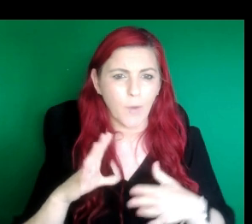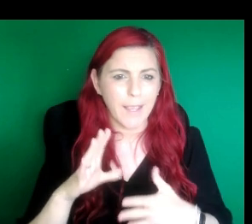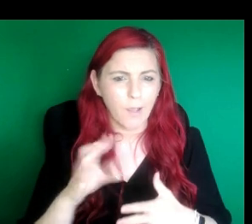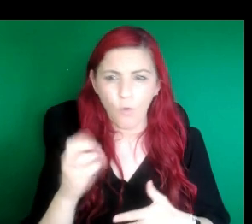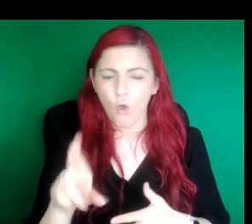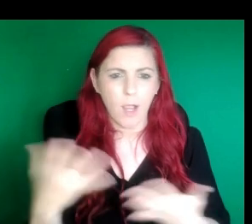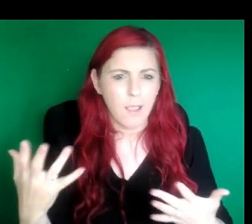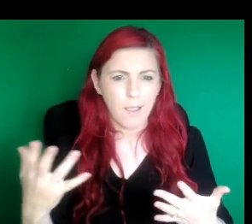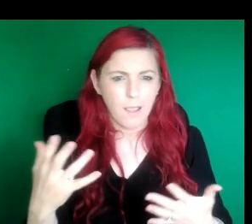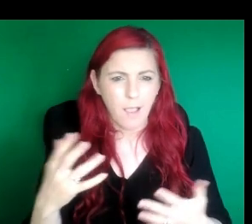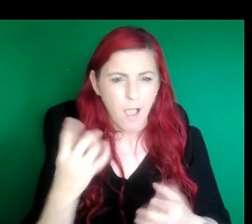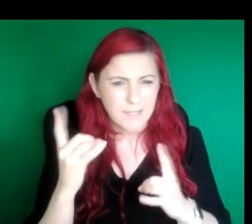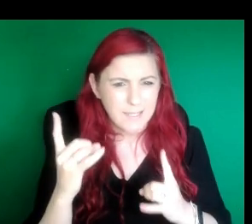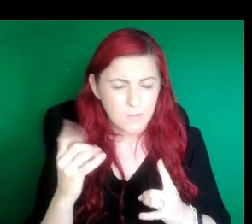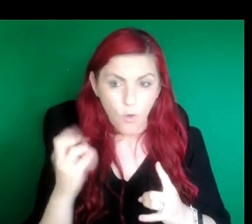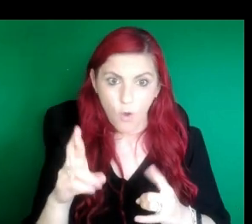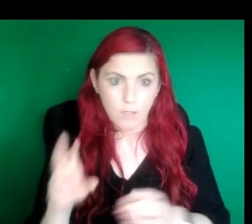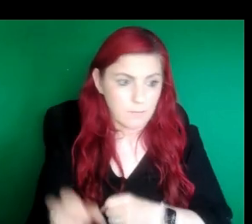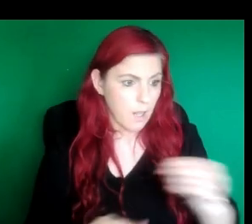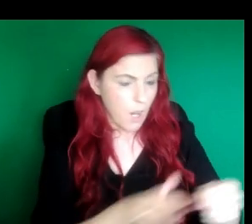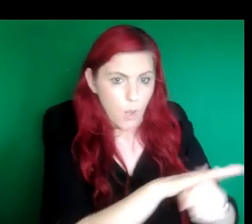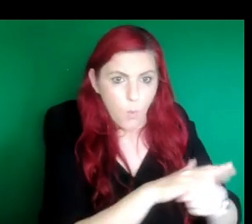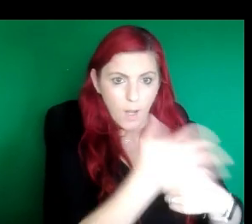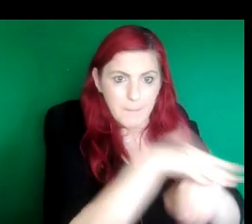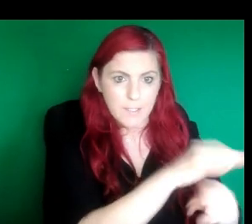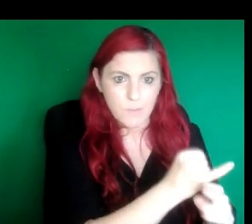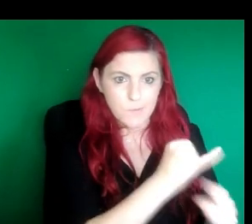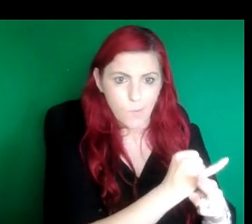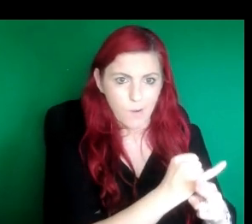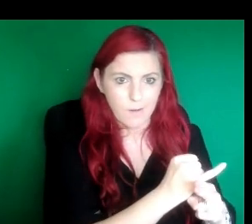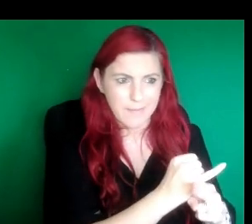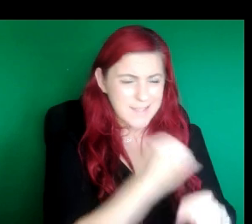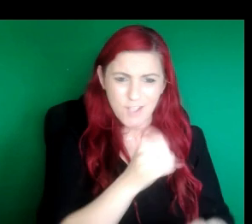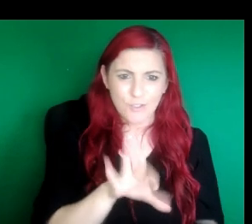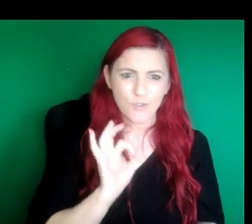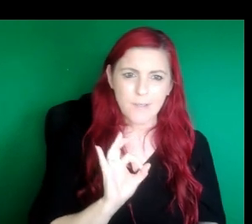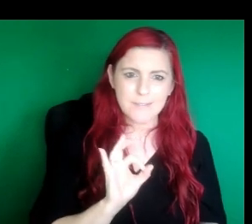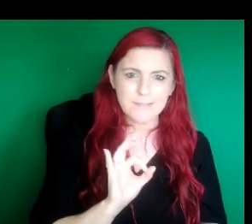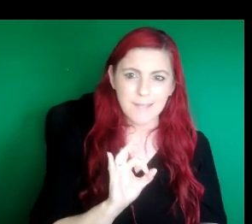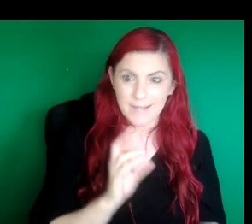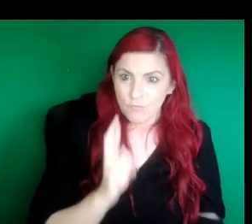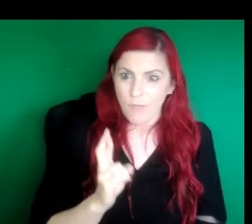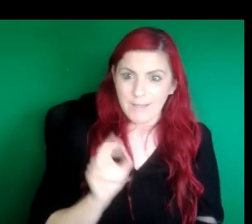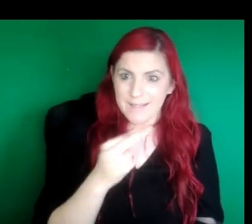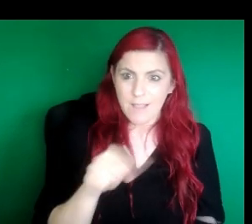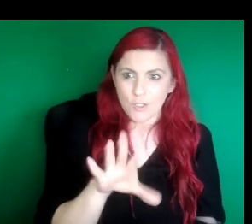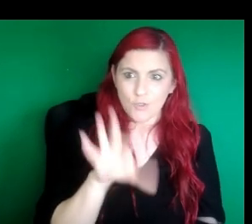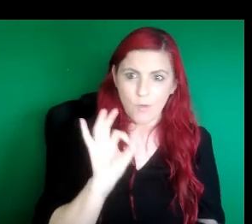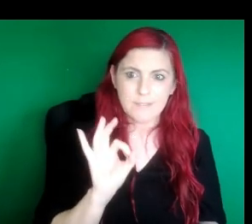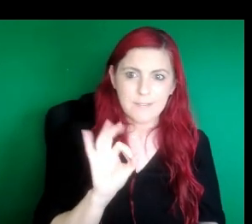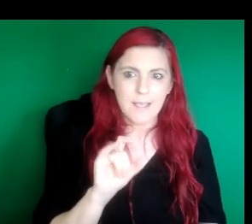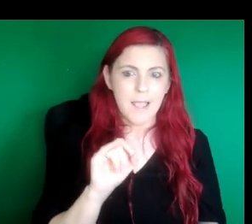break, or you put them in a mainstream school, and that's not a choice. And I think he's right here. It's not a choice.